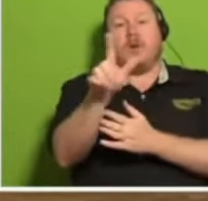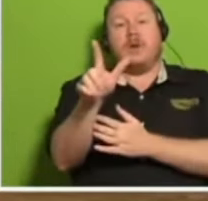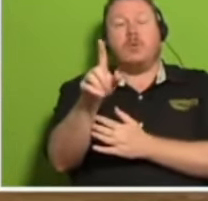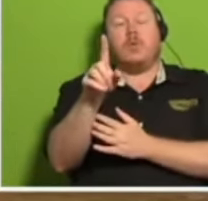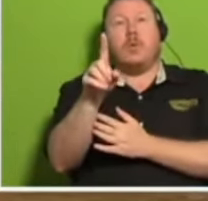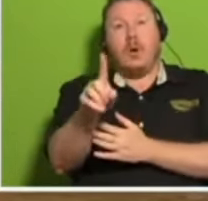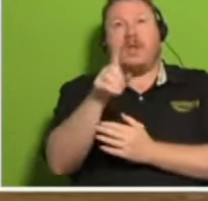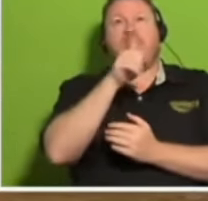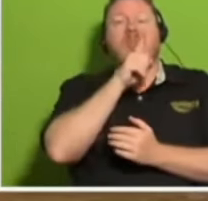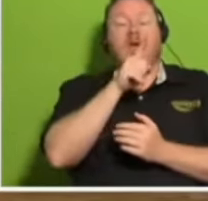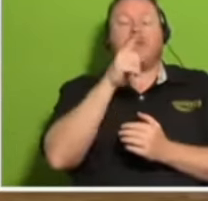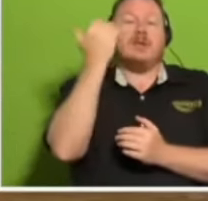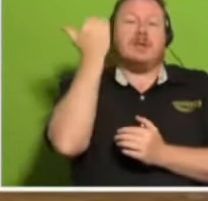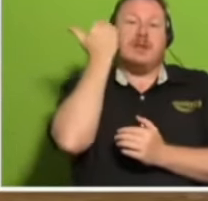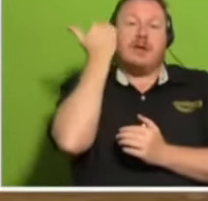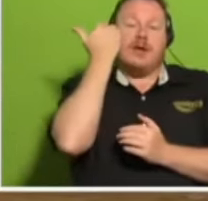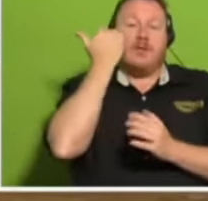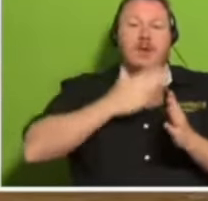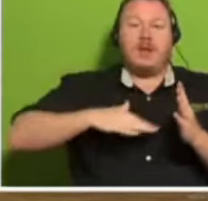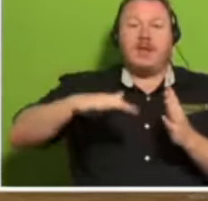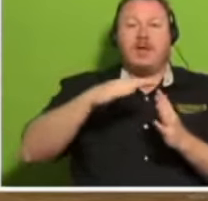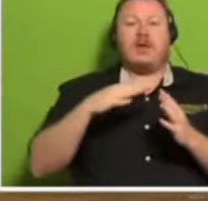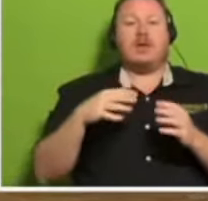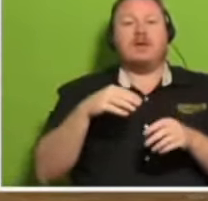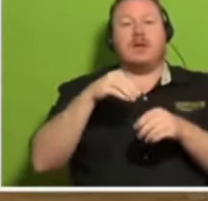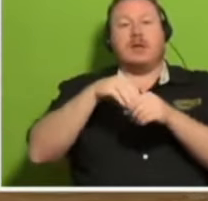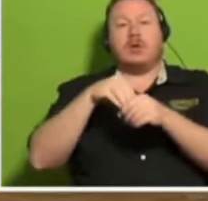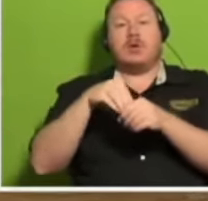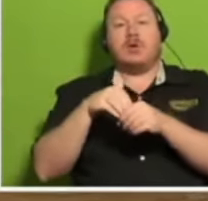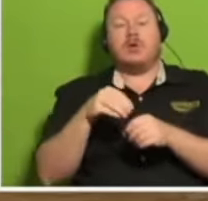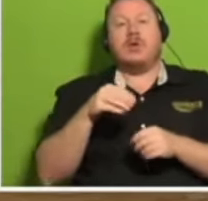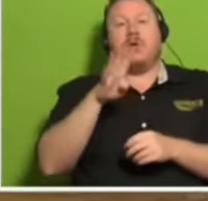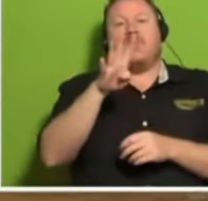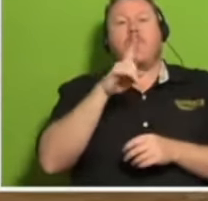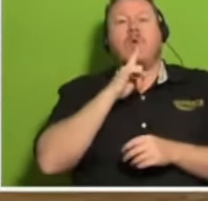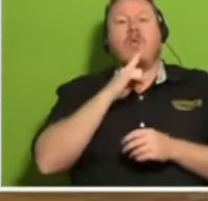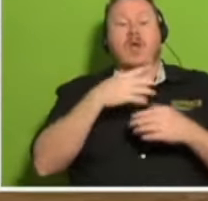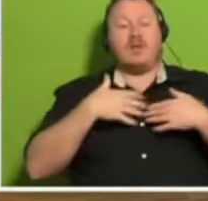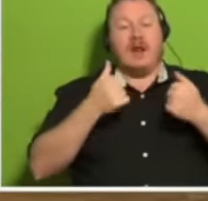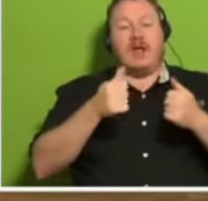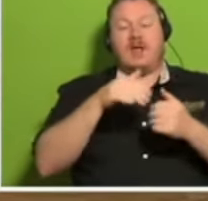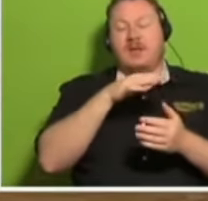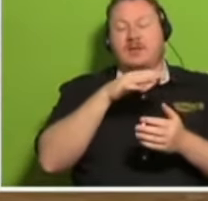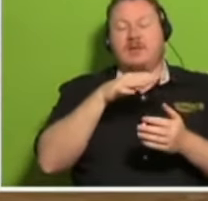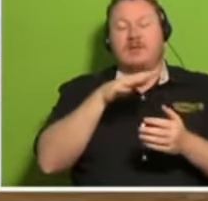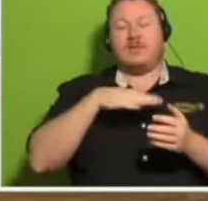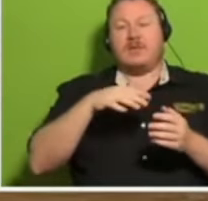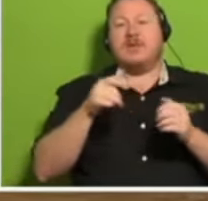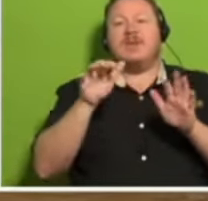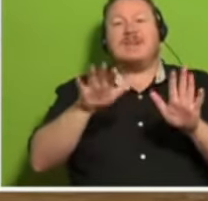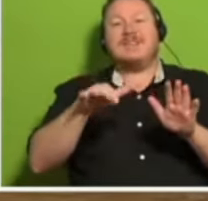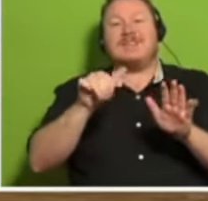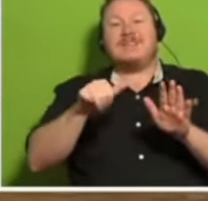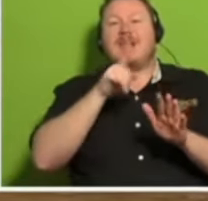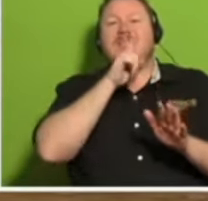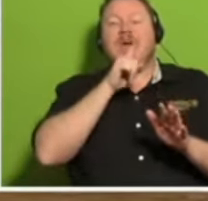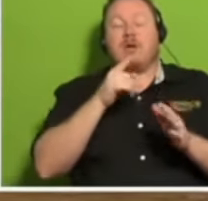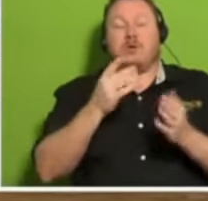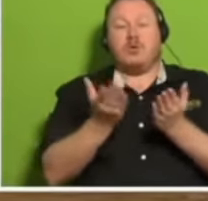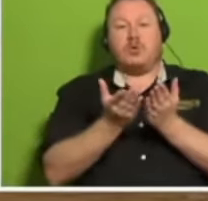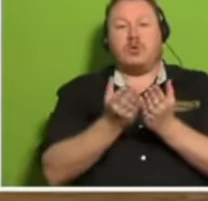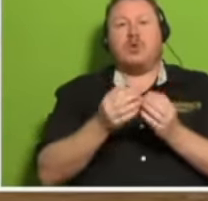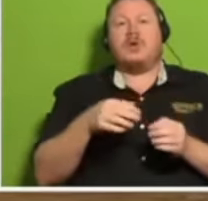21,000 government sites, including over 4,000 health facilities, 16,000 schools, 900